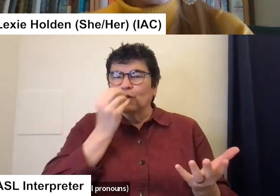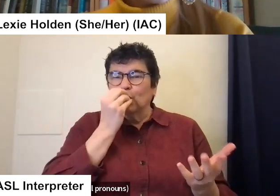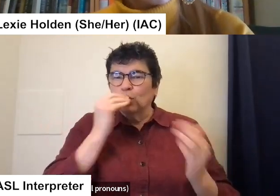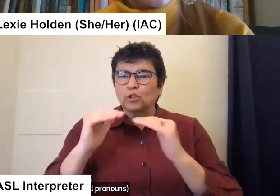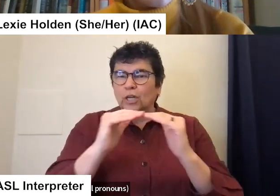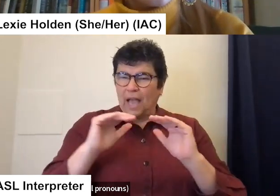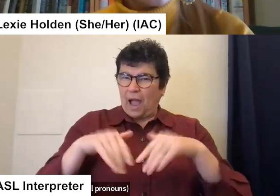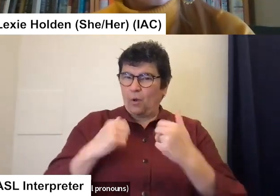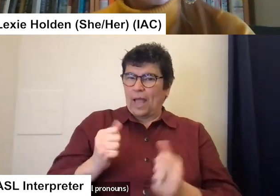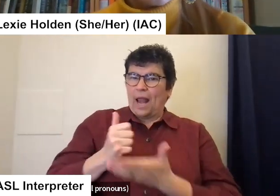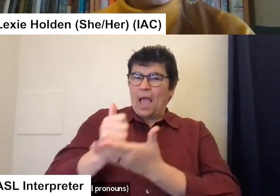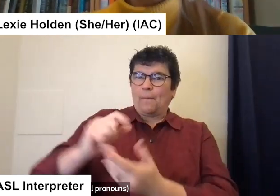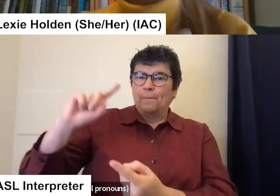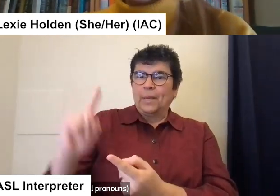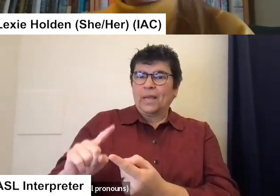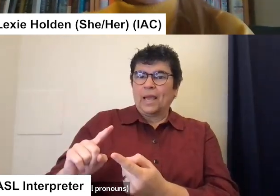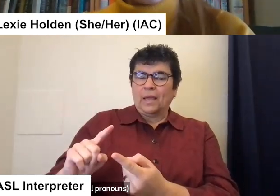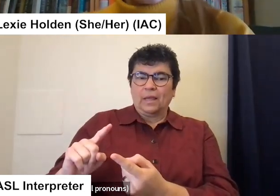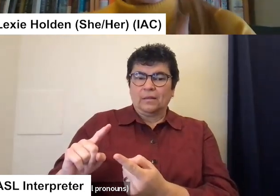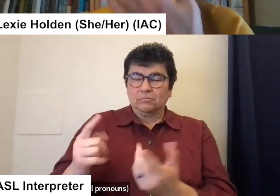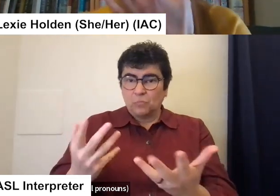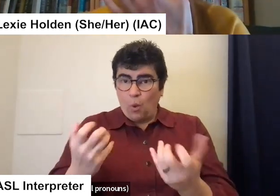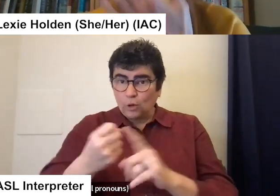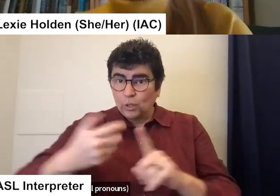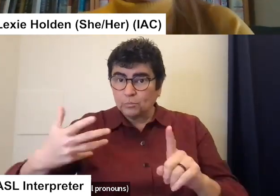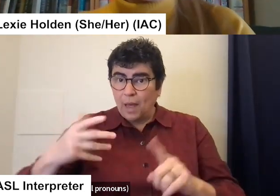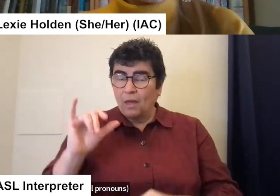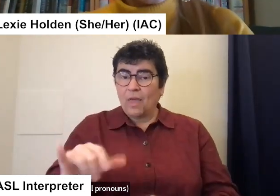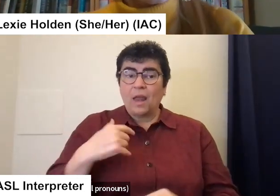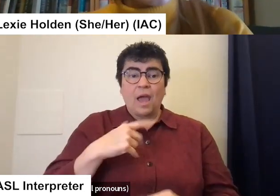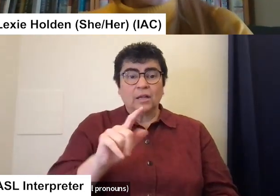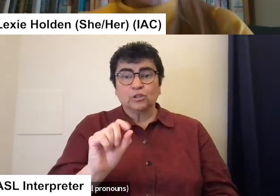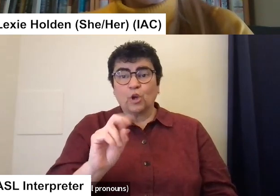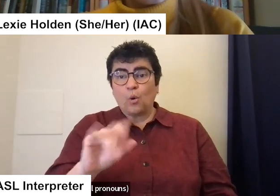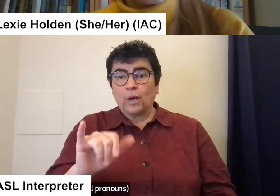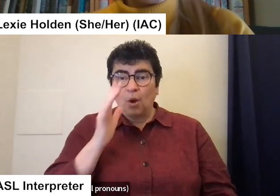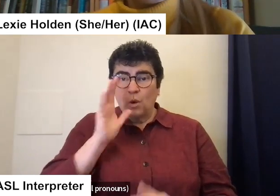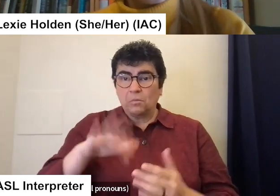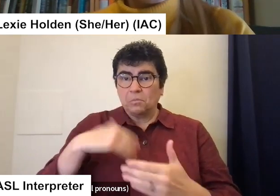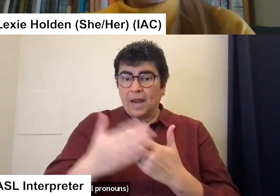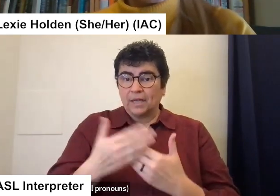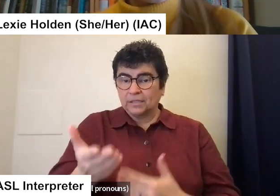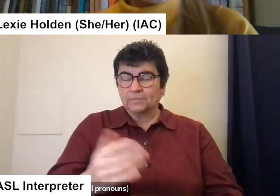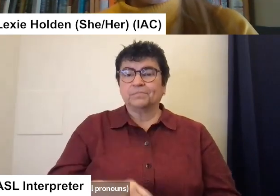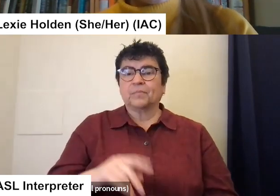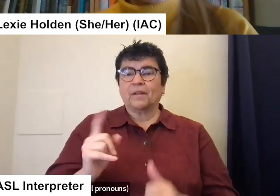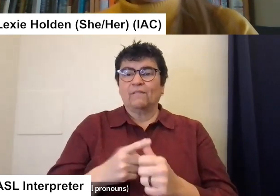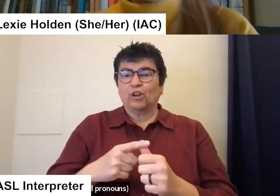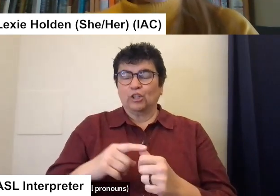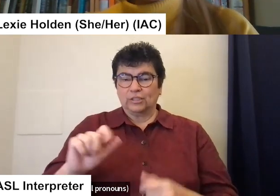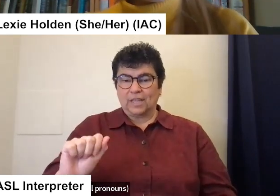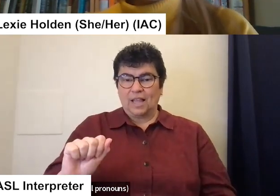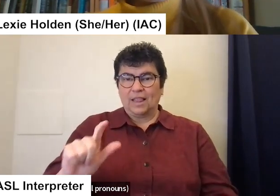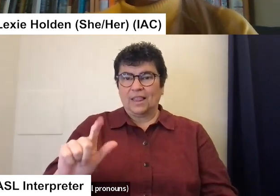help, you know, mitigate it. Do you want to expand on that? And then Tony, I'll go to you next. Yeah, sure